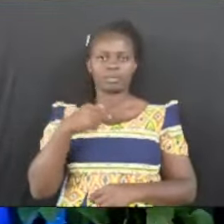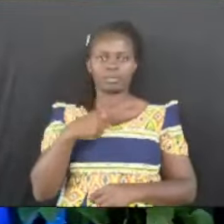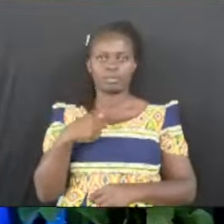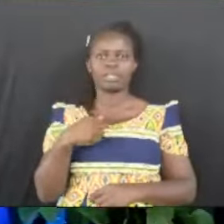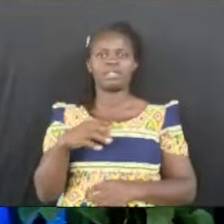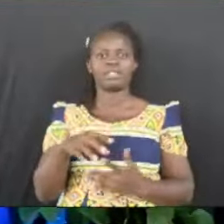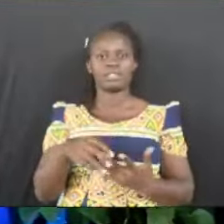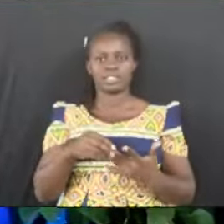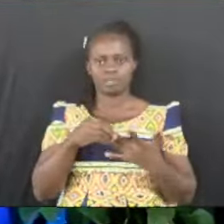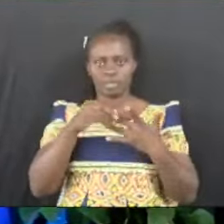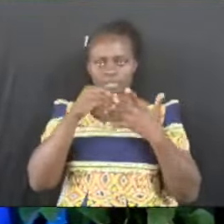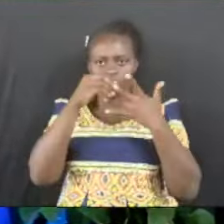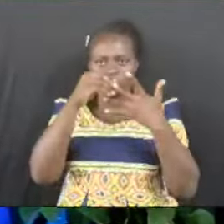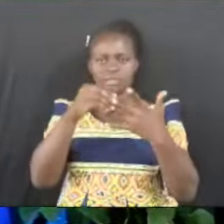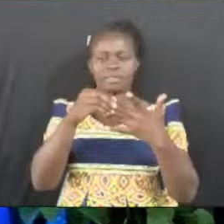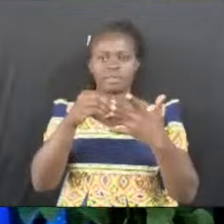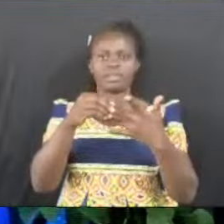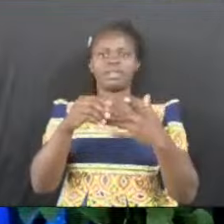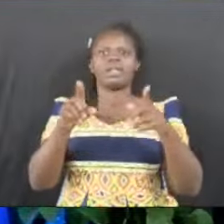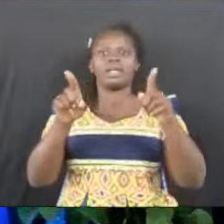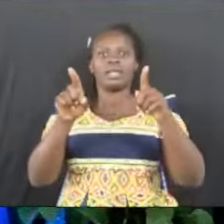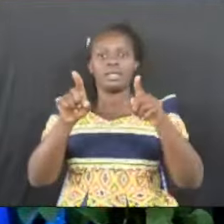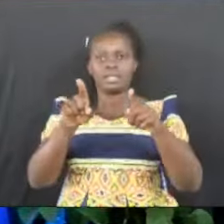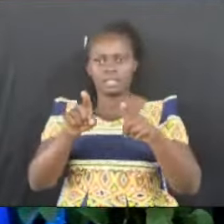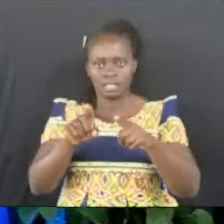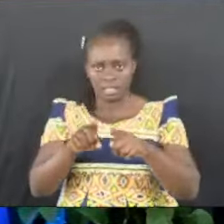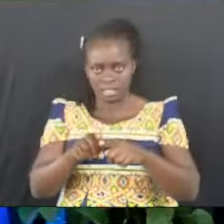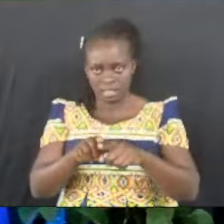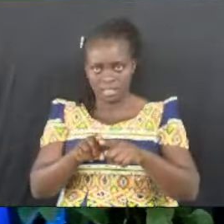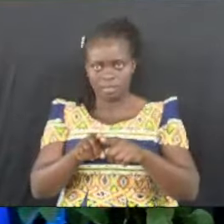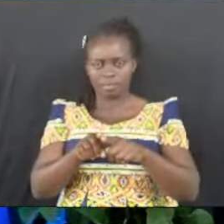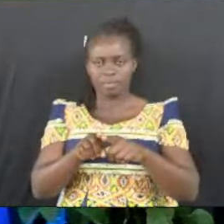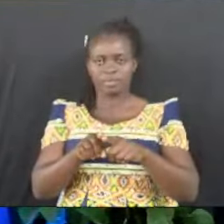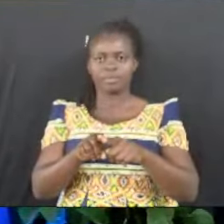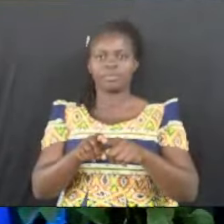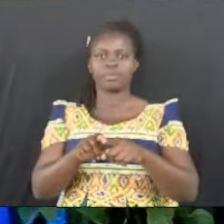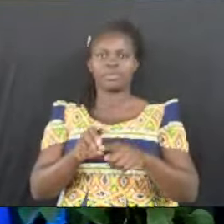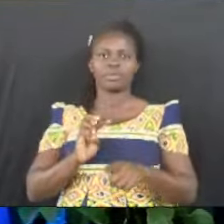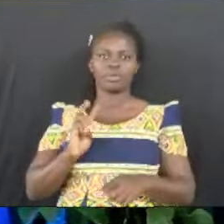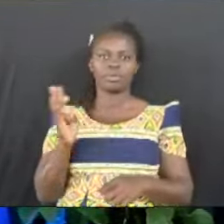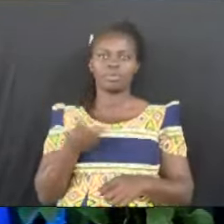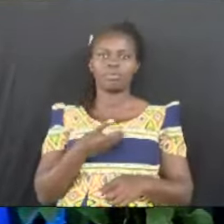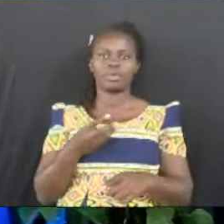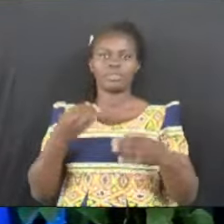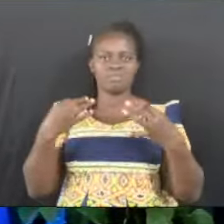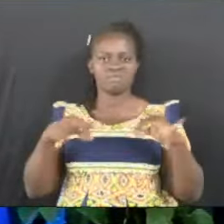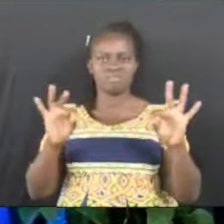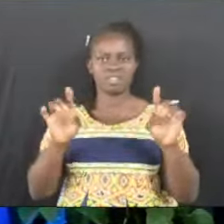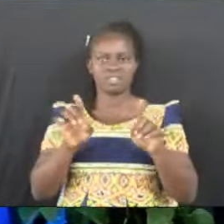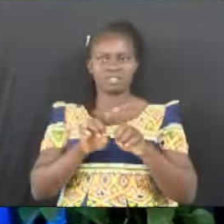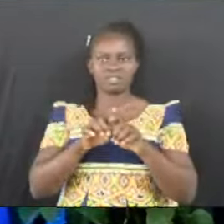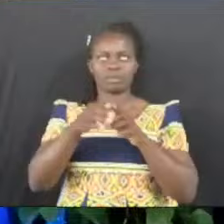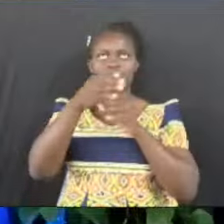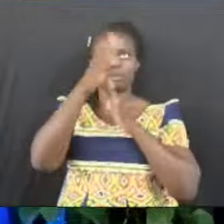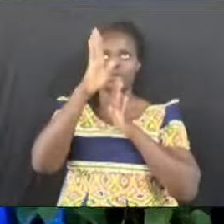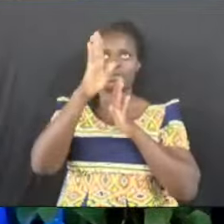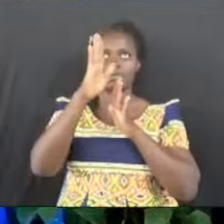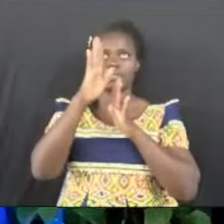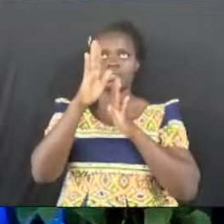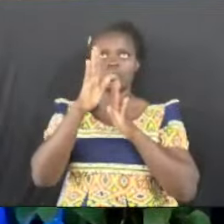God. But also the fact that we are free by God. Now,